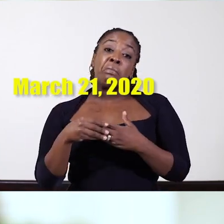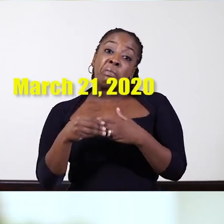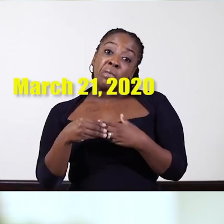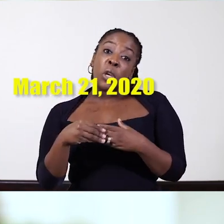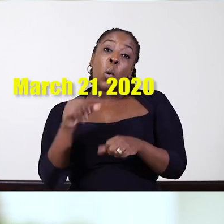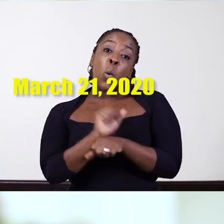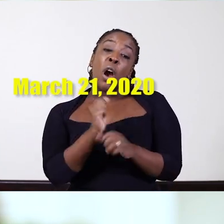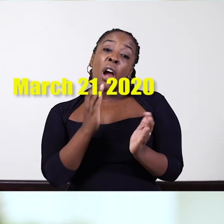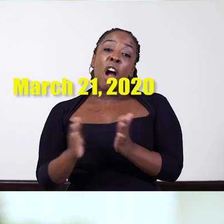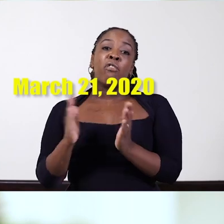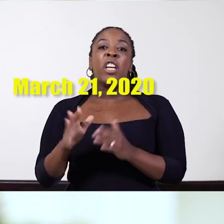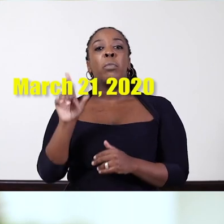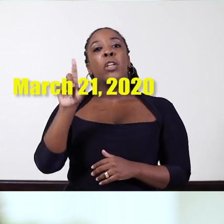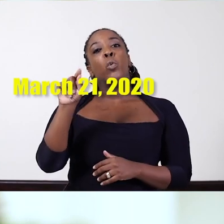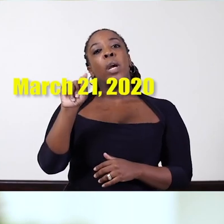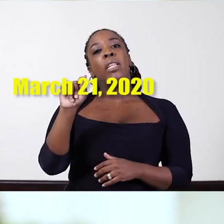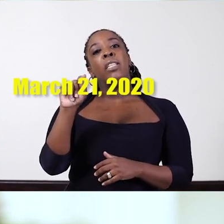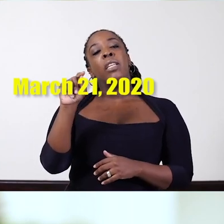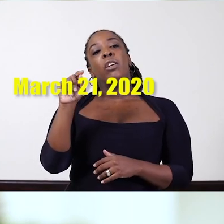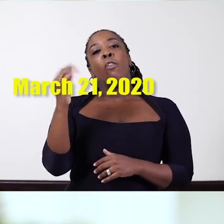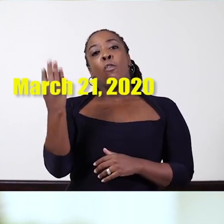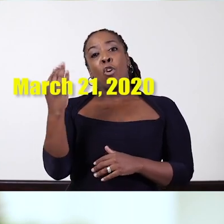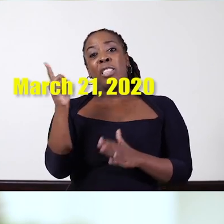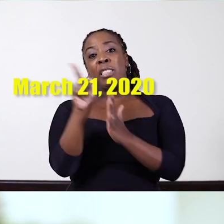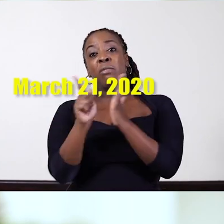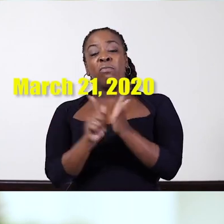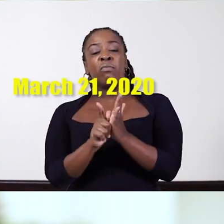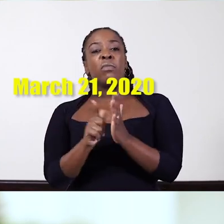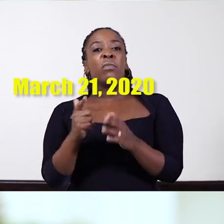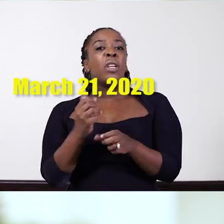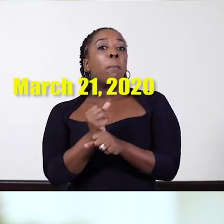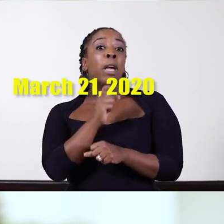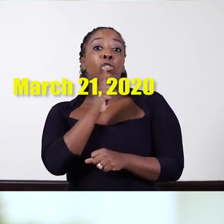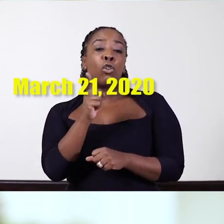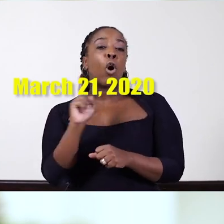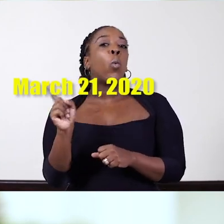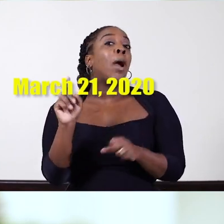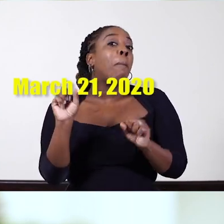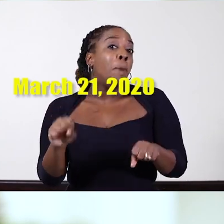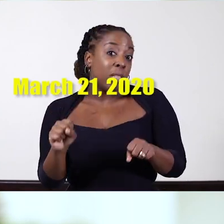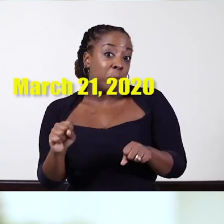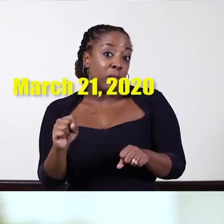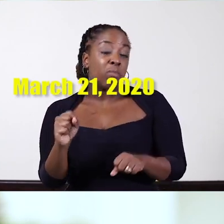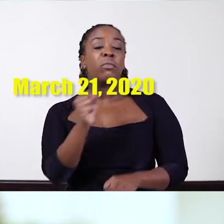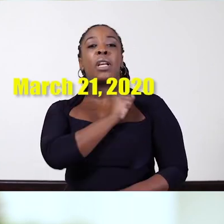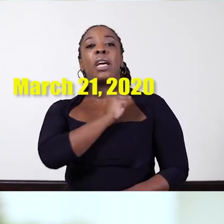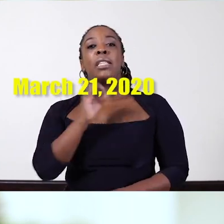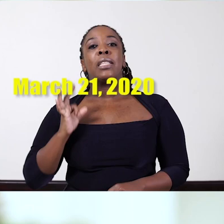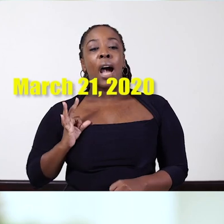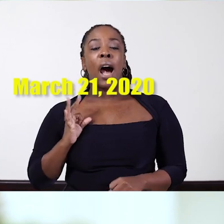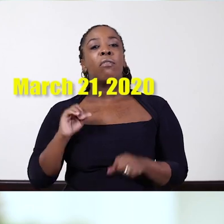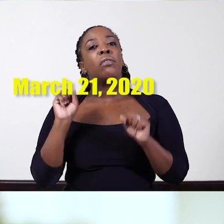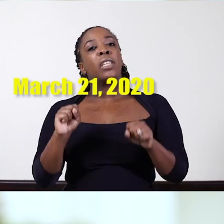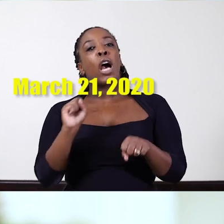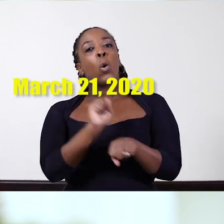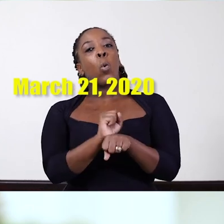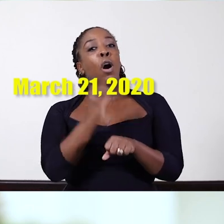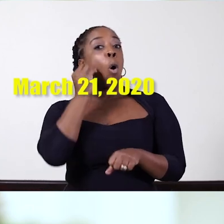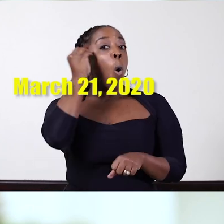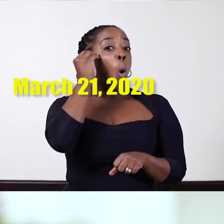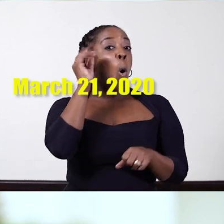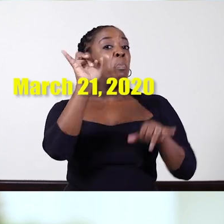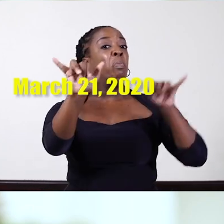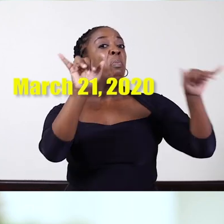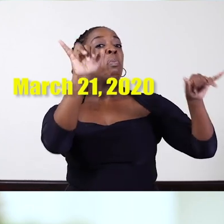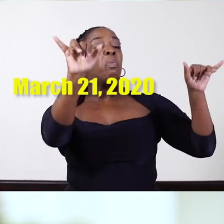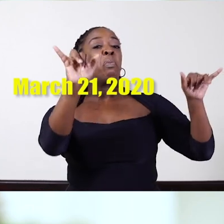Arrangement 2014 in order to ensure that where possible, staff can work from home, creating far